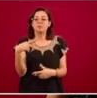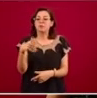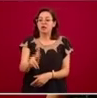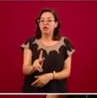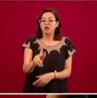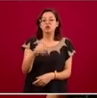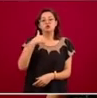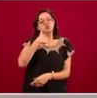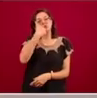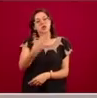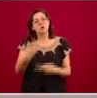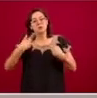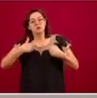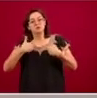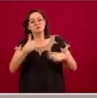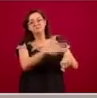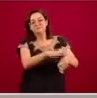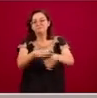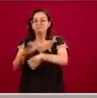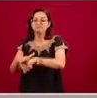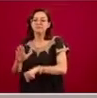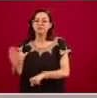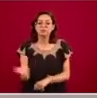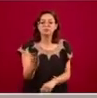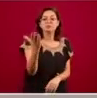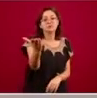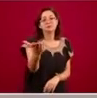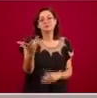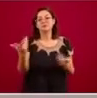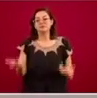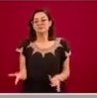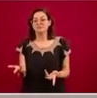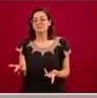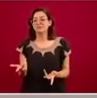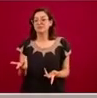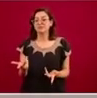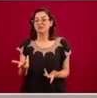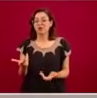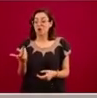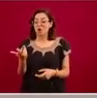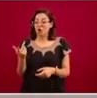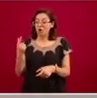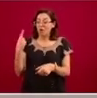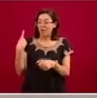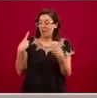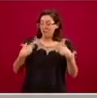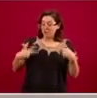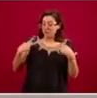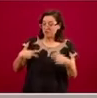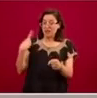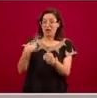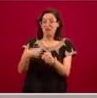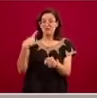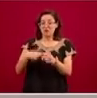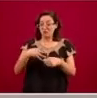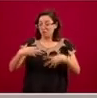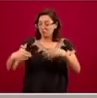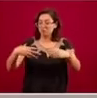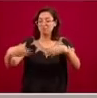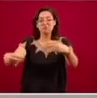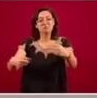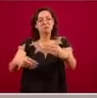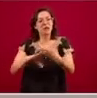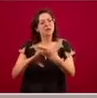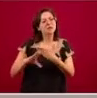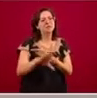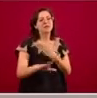donations. But there is a kind of help that I would like to ask of you,